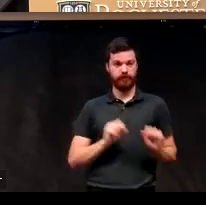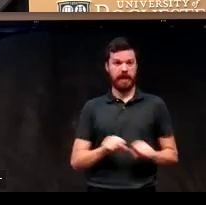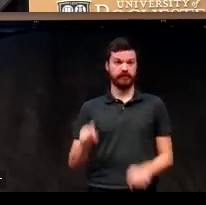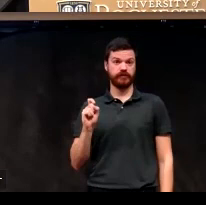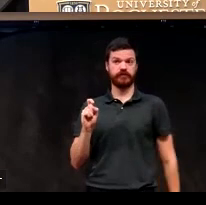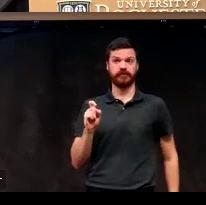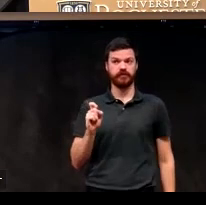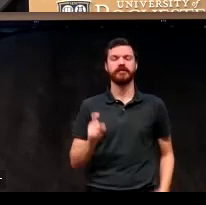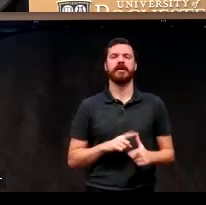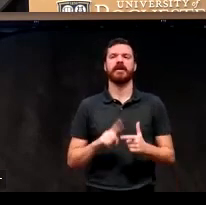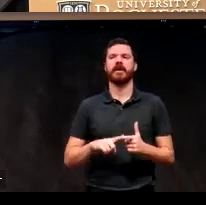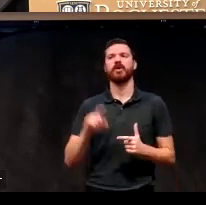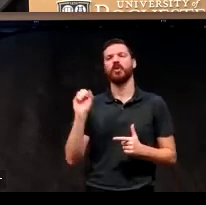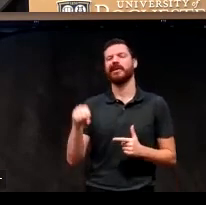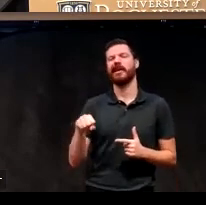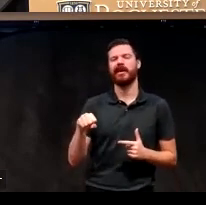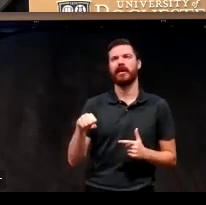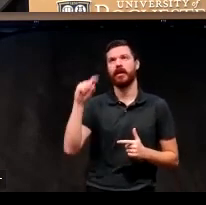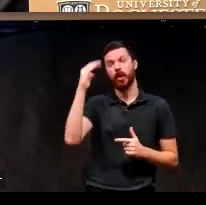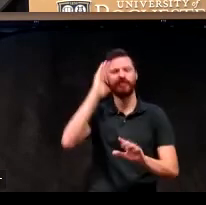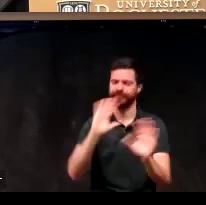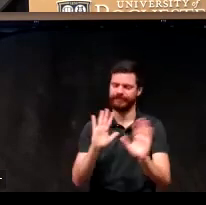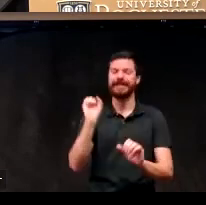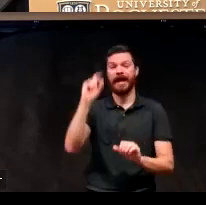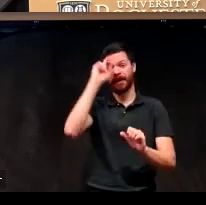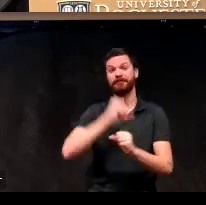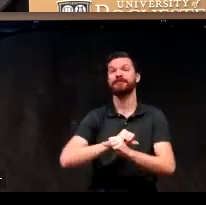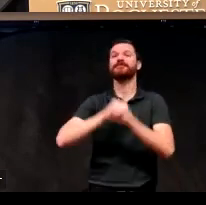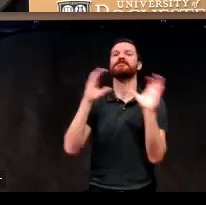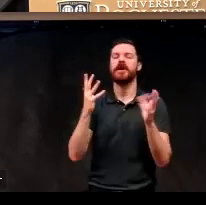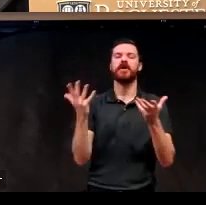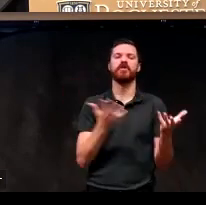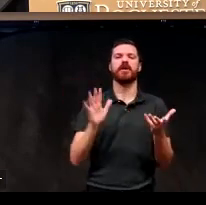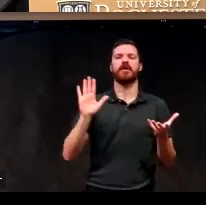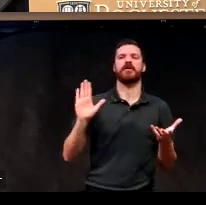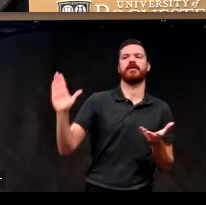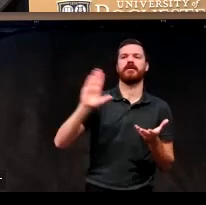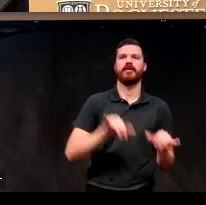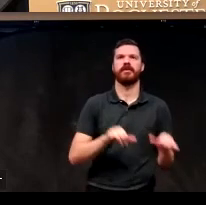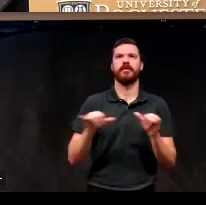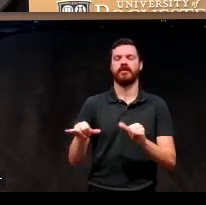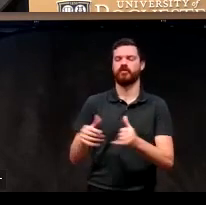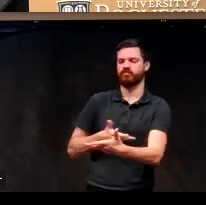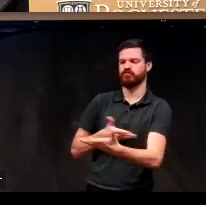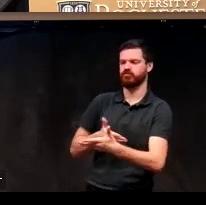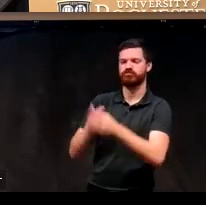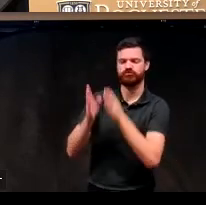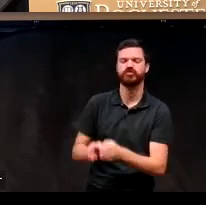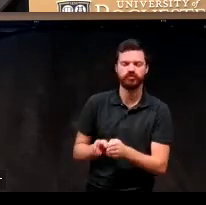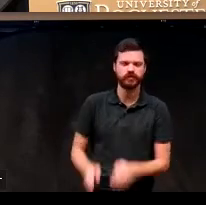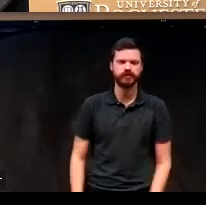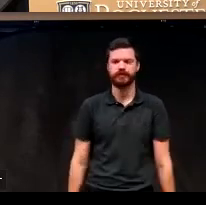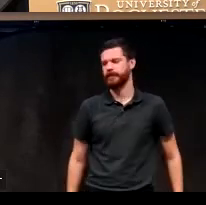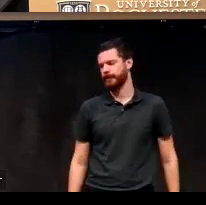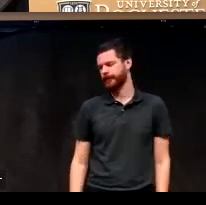sort of know, or you can imagine what it might be like to sort of engage this person. And, you know,